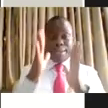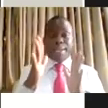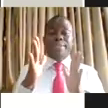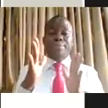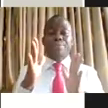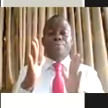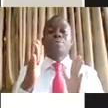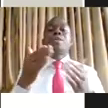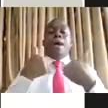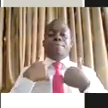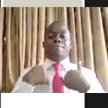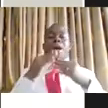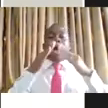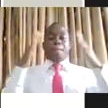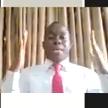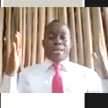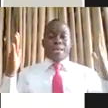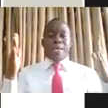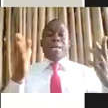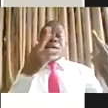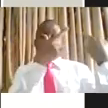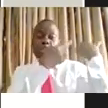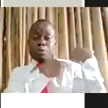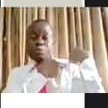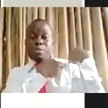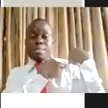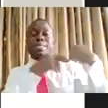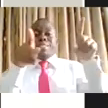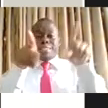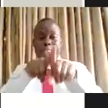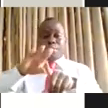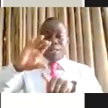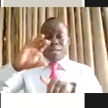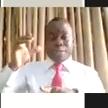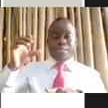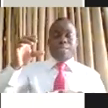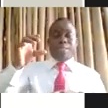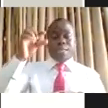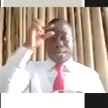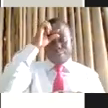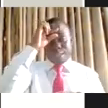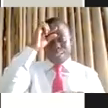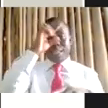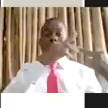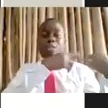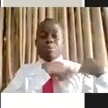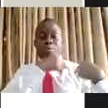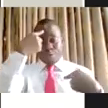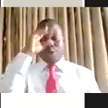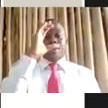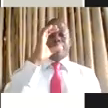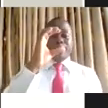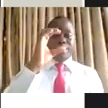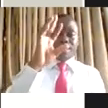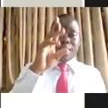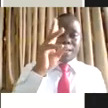have a big stake, the county governments have a big stake in the work of the CRA, and therefore it